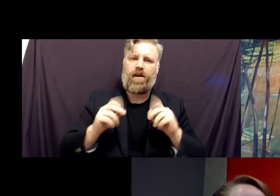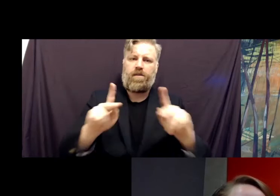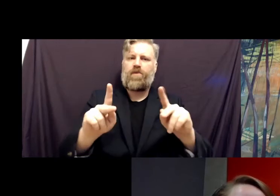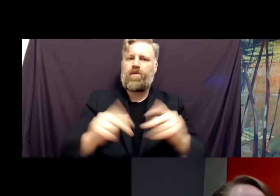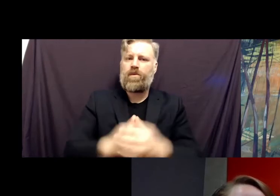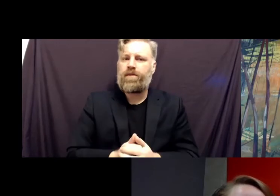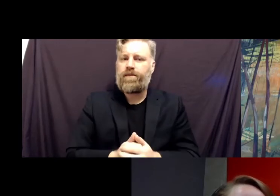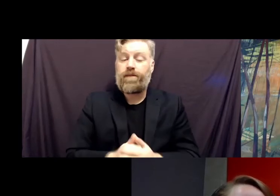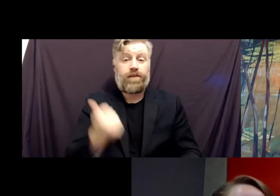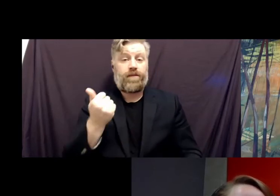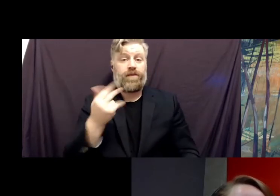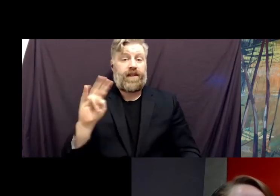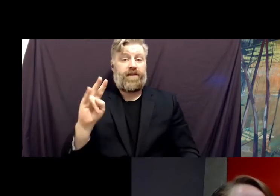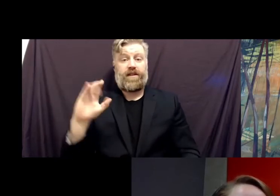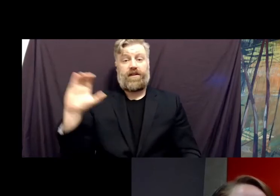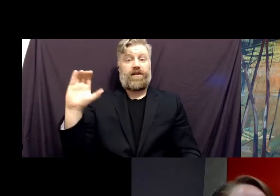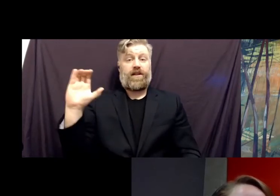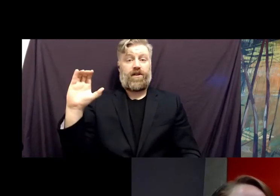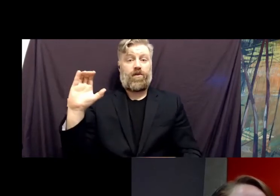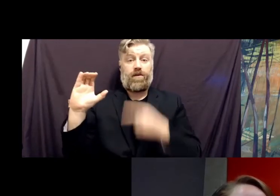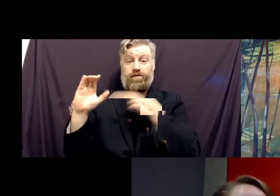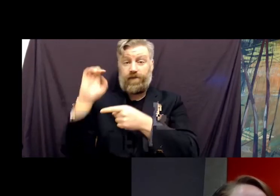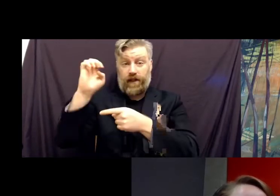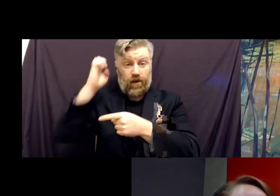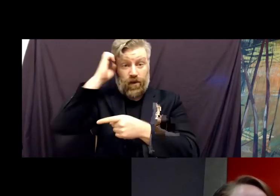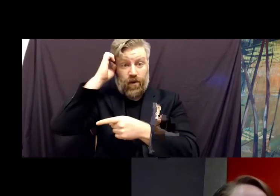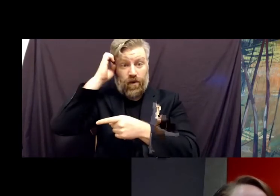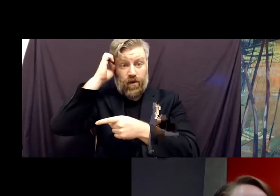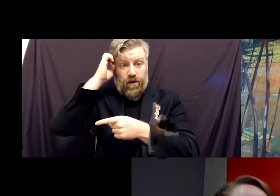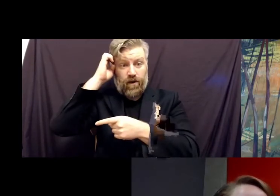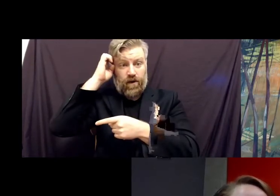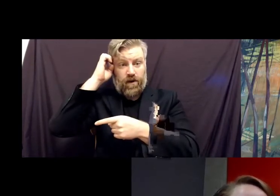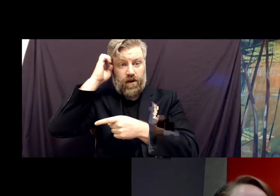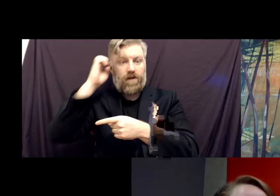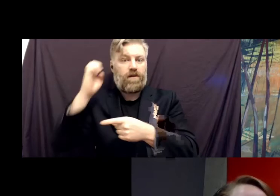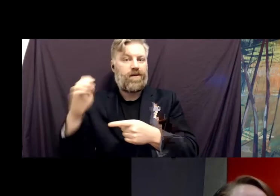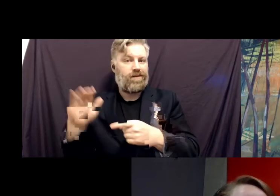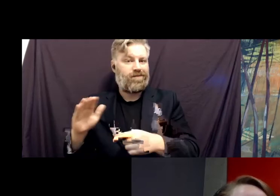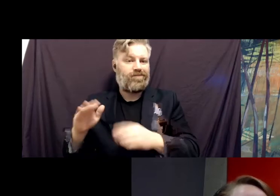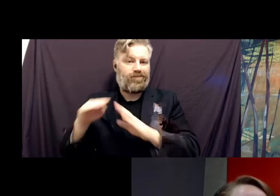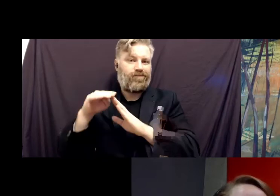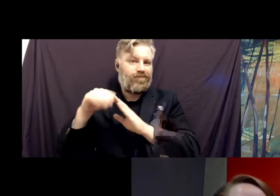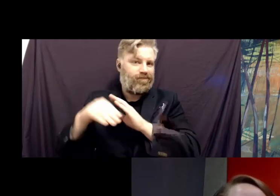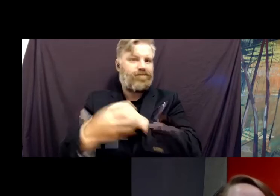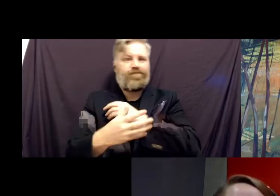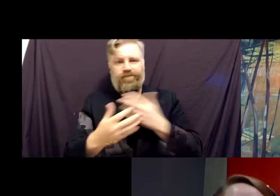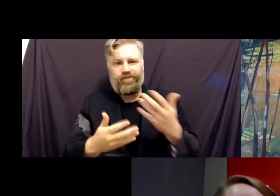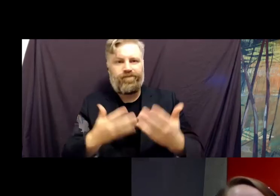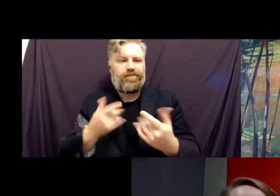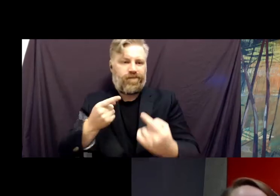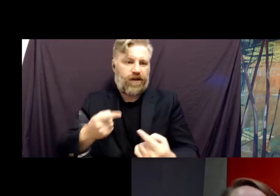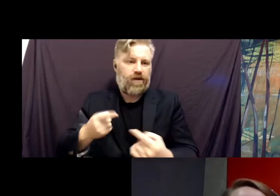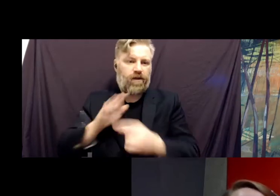century, Europe has downtrodden by pestilential. After society